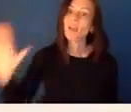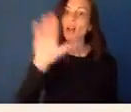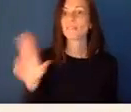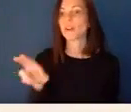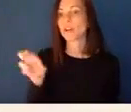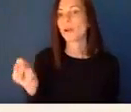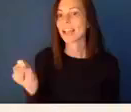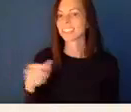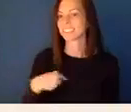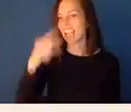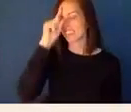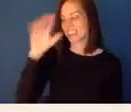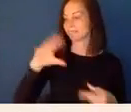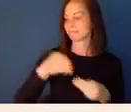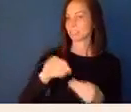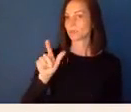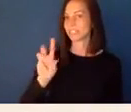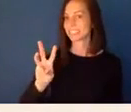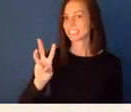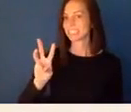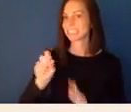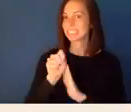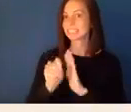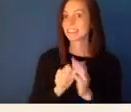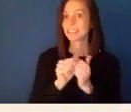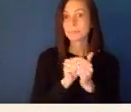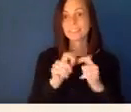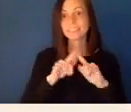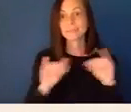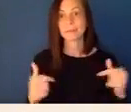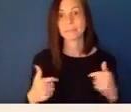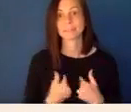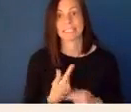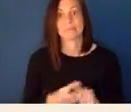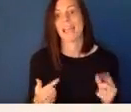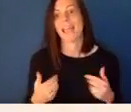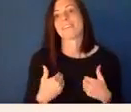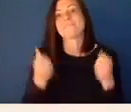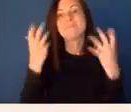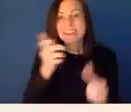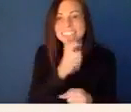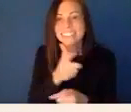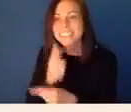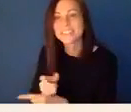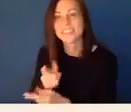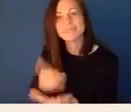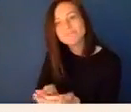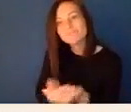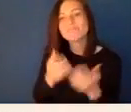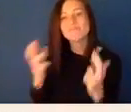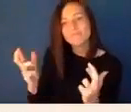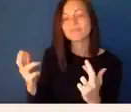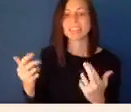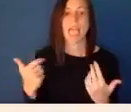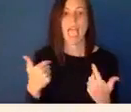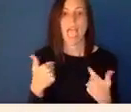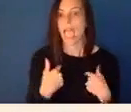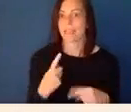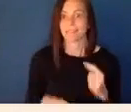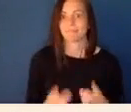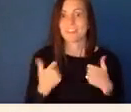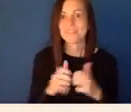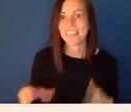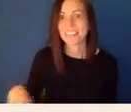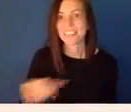states competed when I did. I still have so many sisters from that event that I wouldn't know what to do without them. And